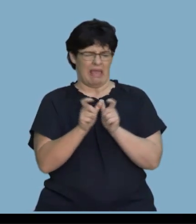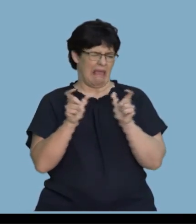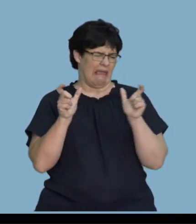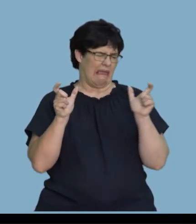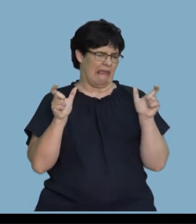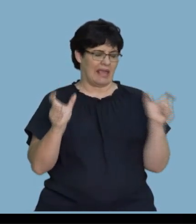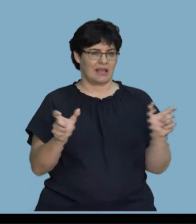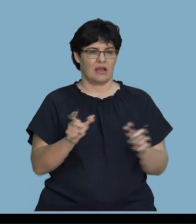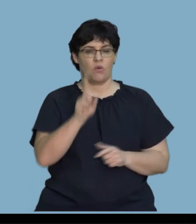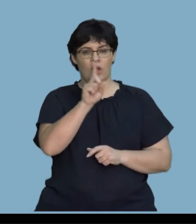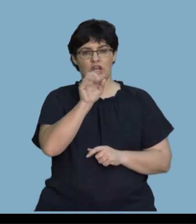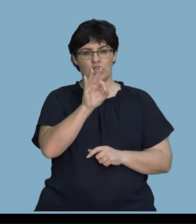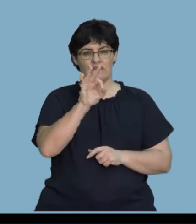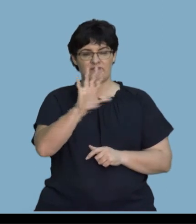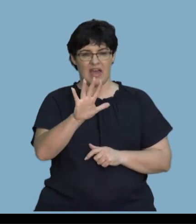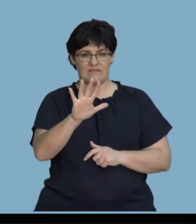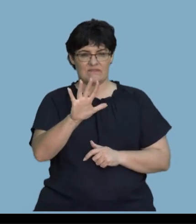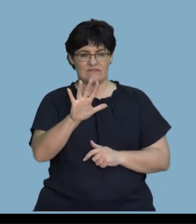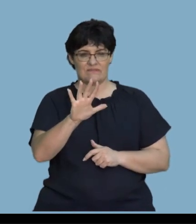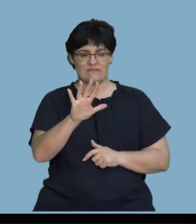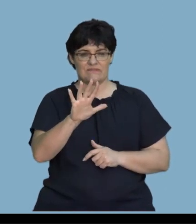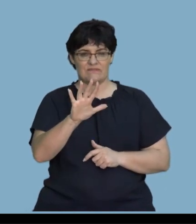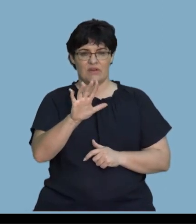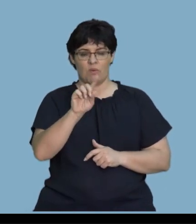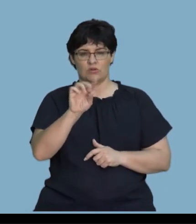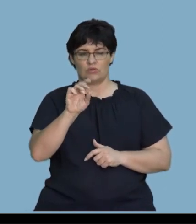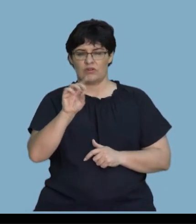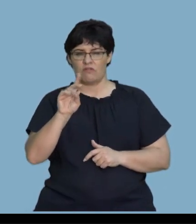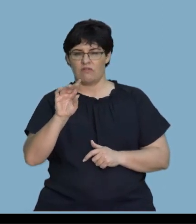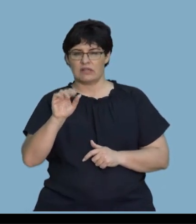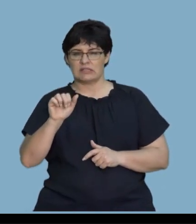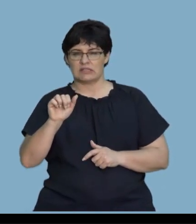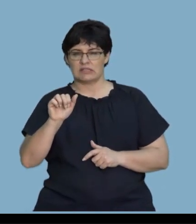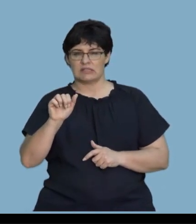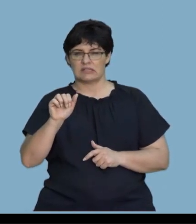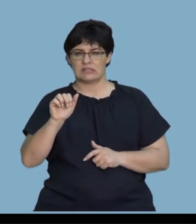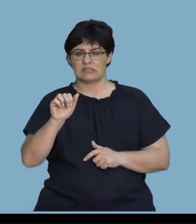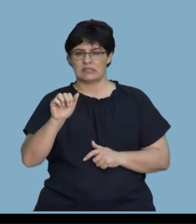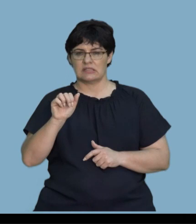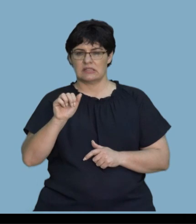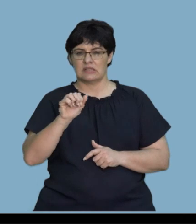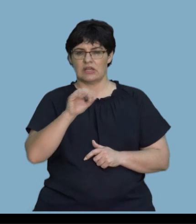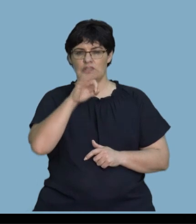It's 135, 1, 2, 3, 4, 5, 6, it's